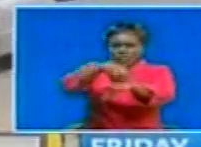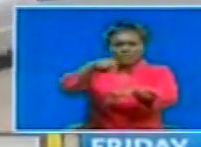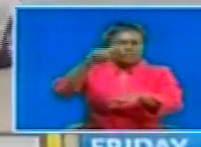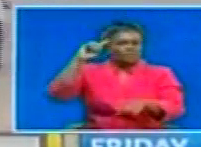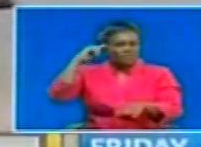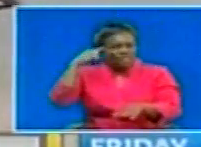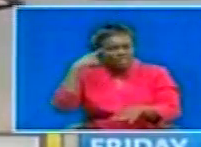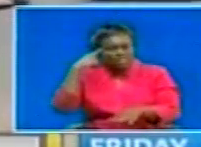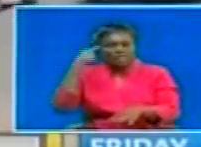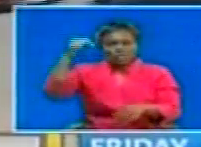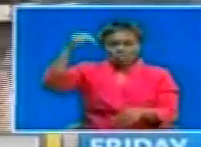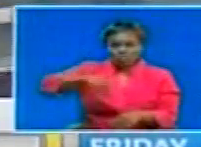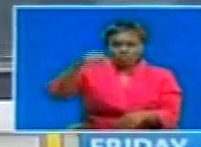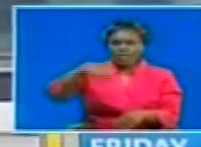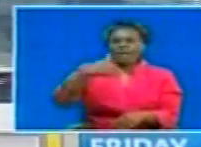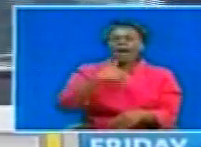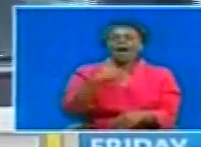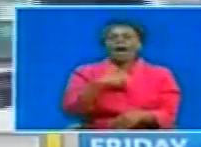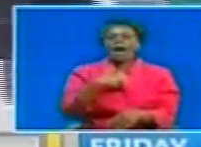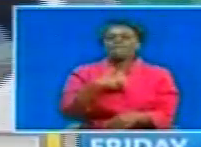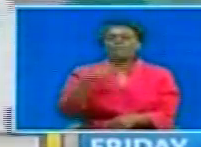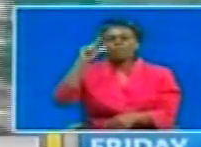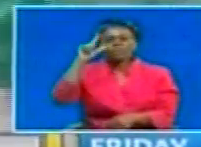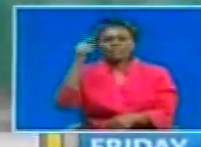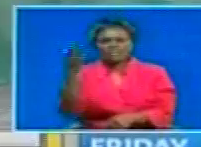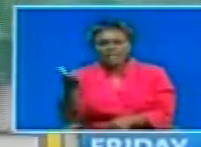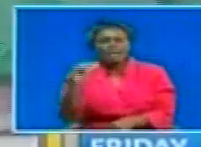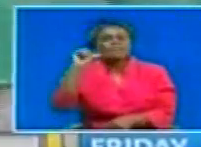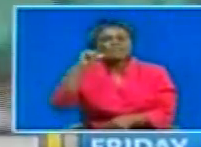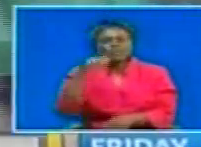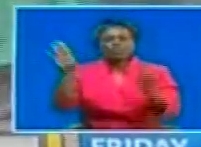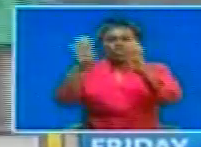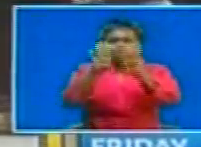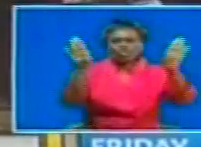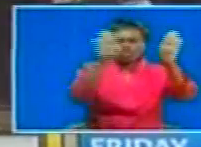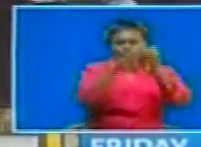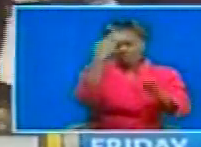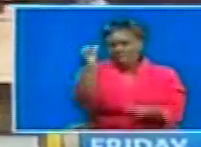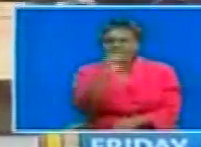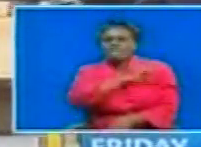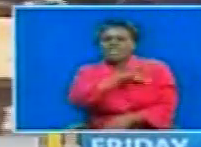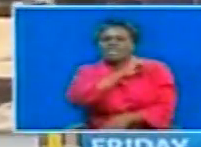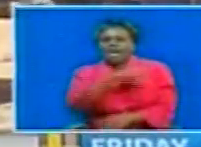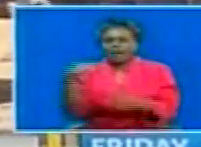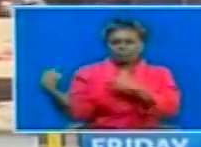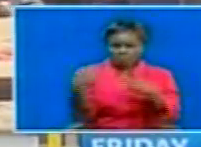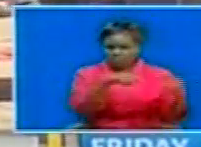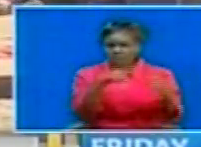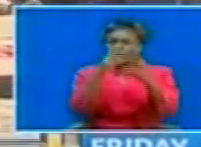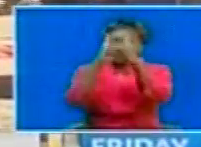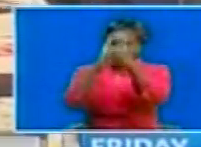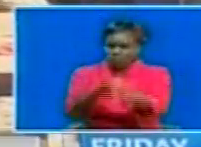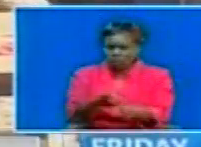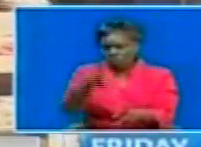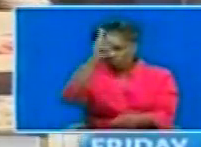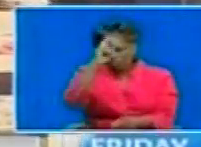to be moderate. Today, there was tension in Kisauni, and many business premises remained closed for fear of chaos. This followed reports that police